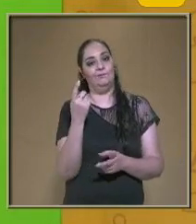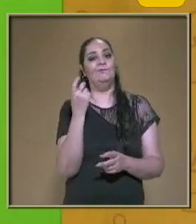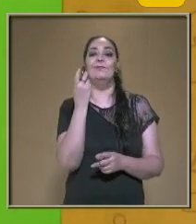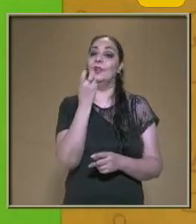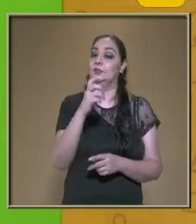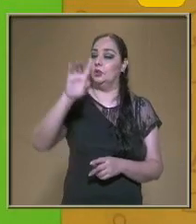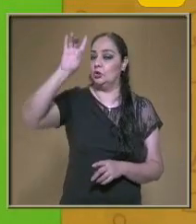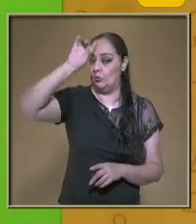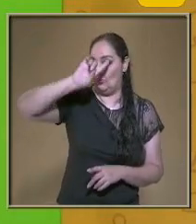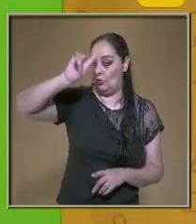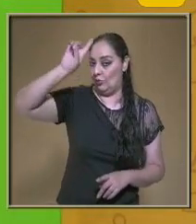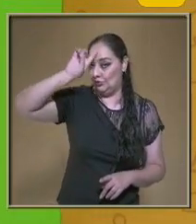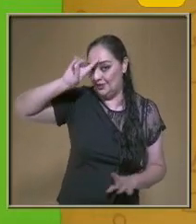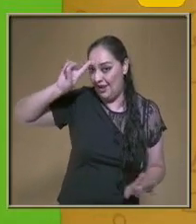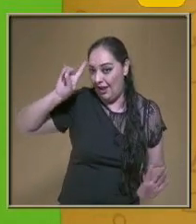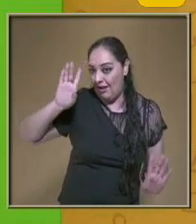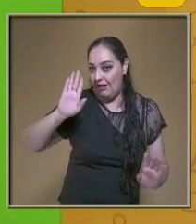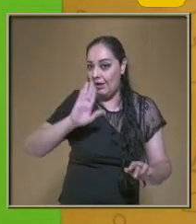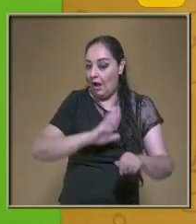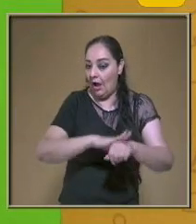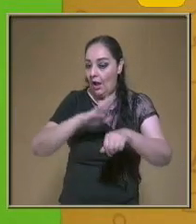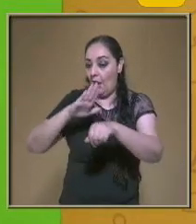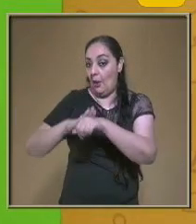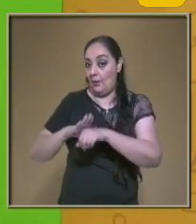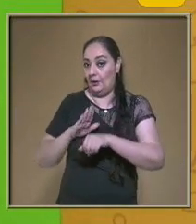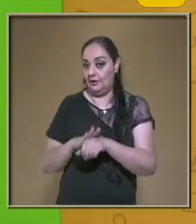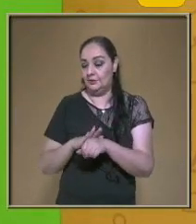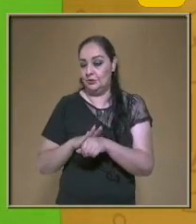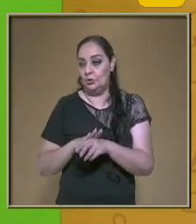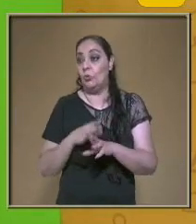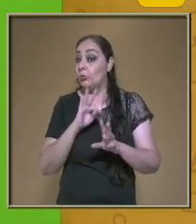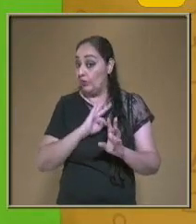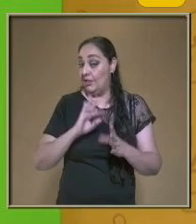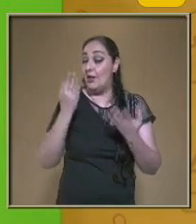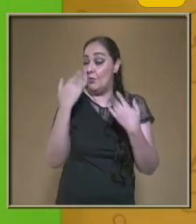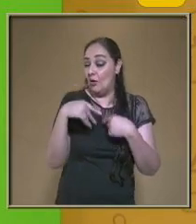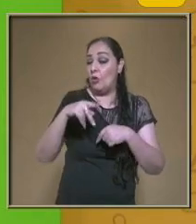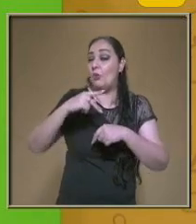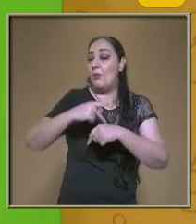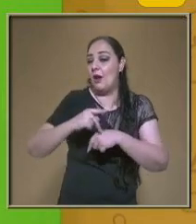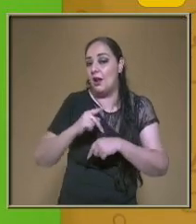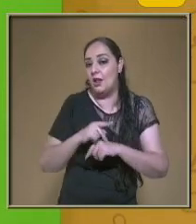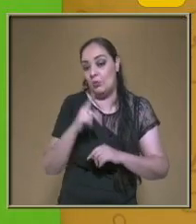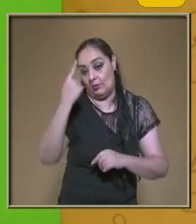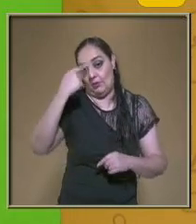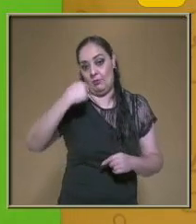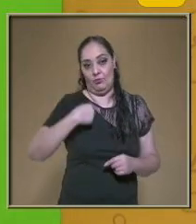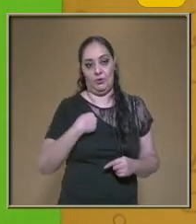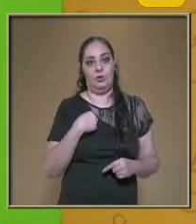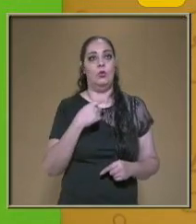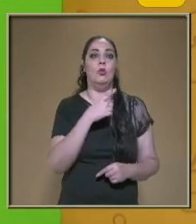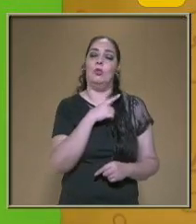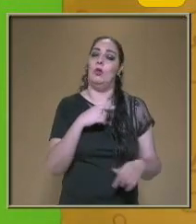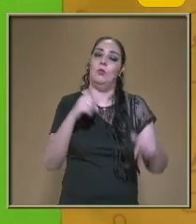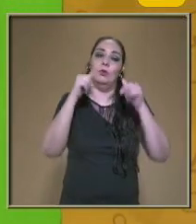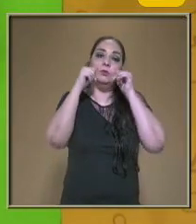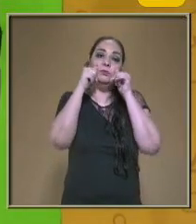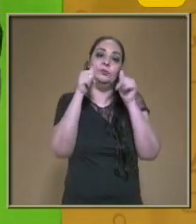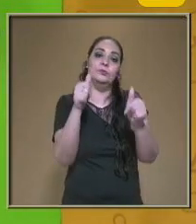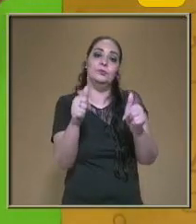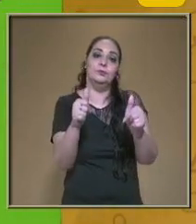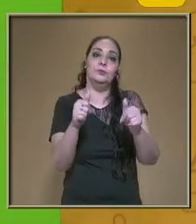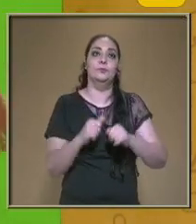a recommendation. This is a possible risk or a possible alarm for me. I have to pay attention,